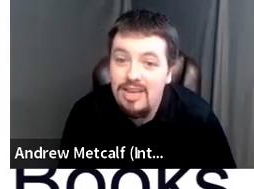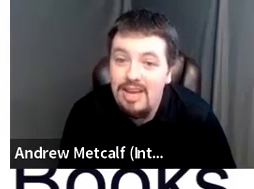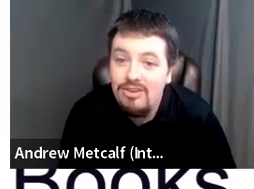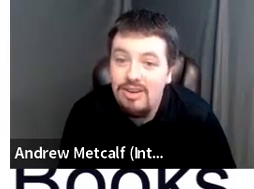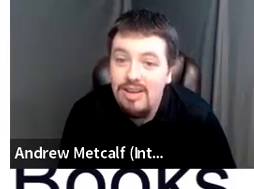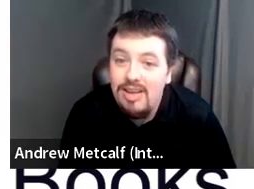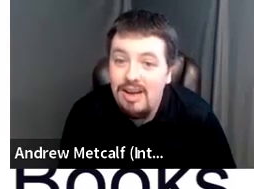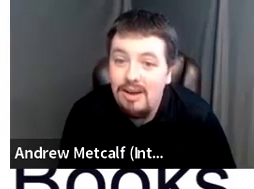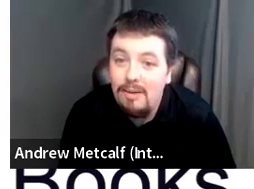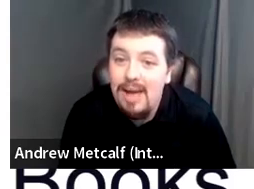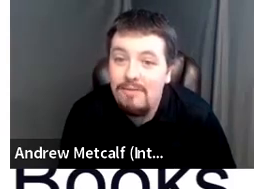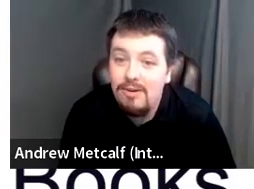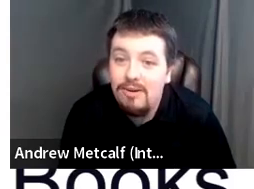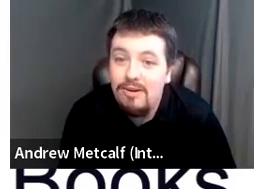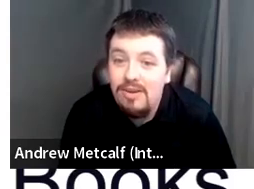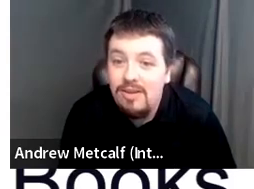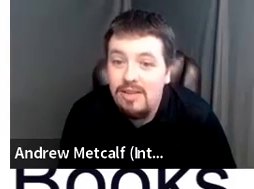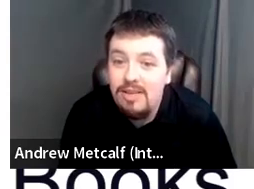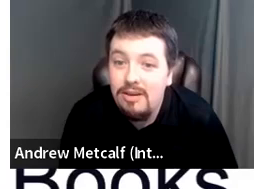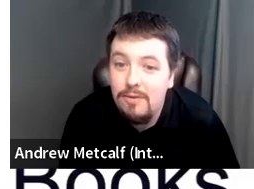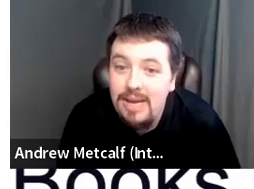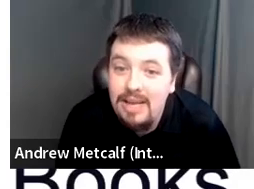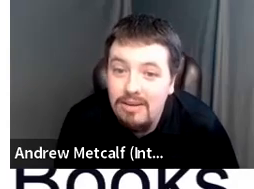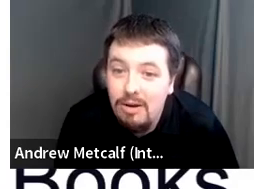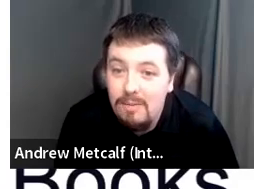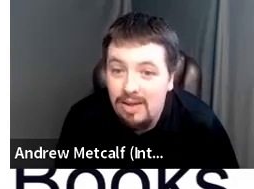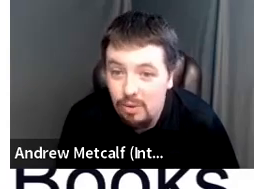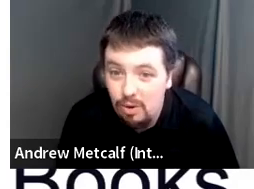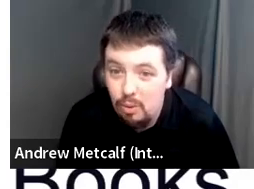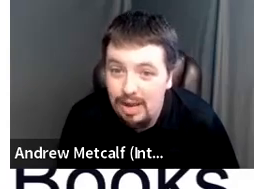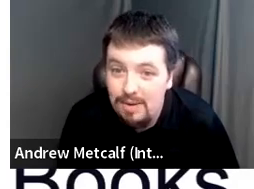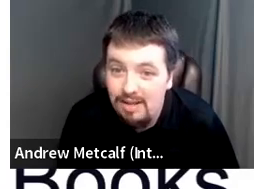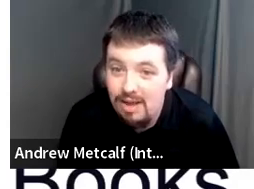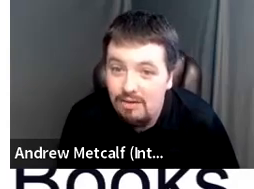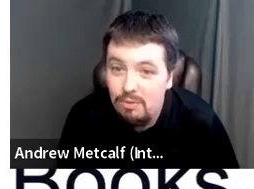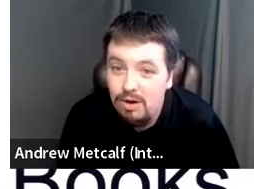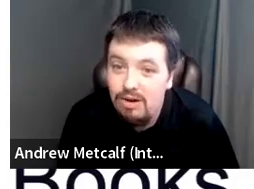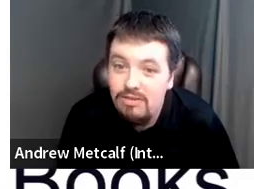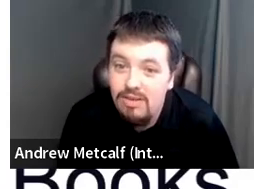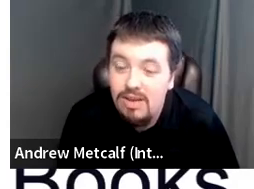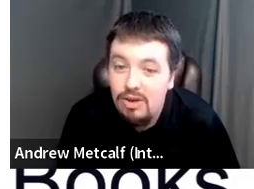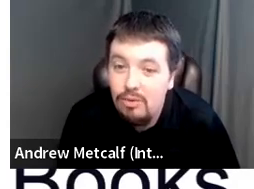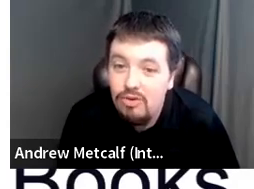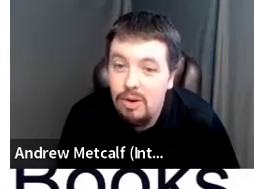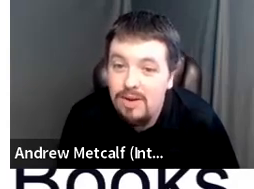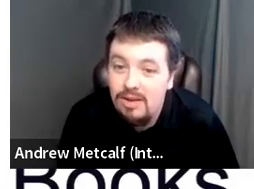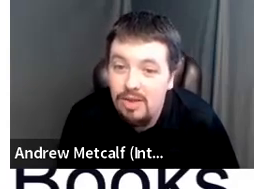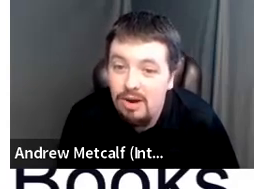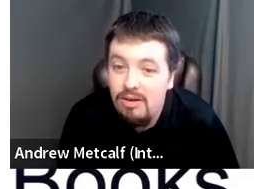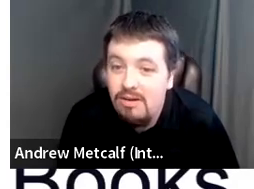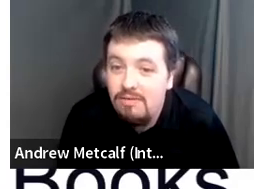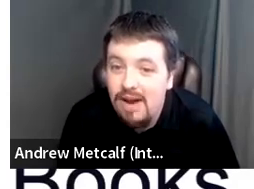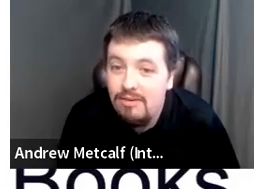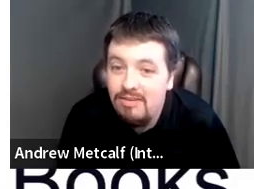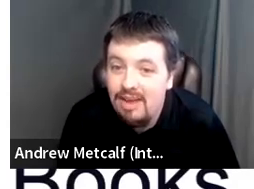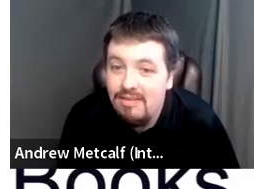deaf education, after the different meanings, they talk about the oral way, but a lot of words don't show up until